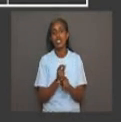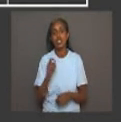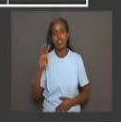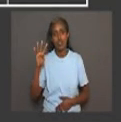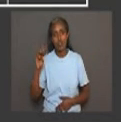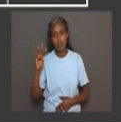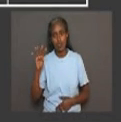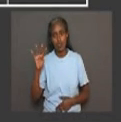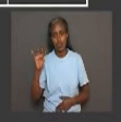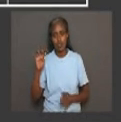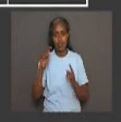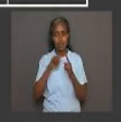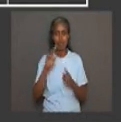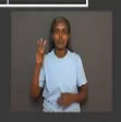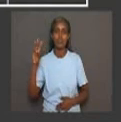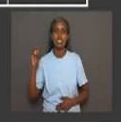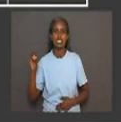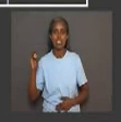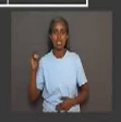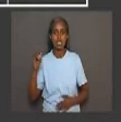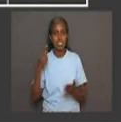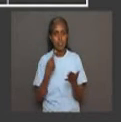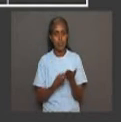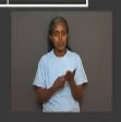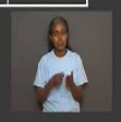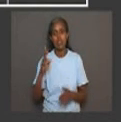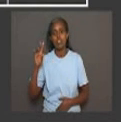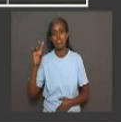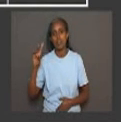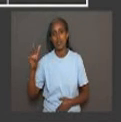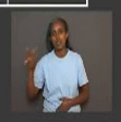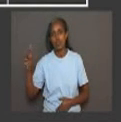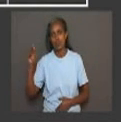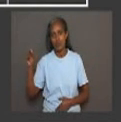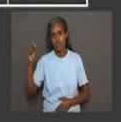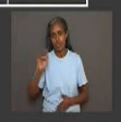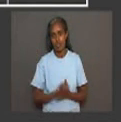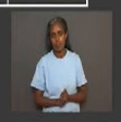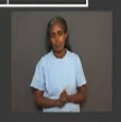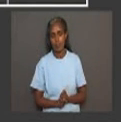40 to 60 should be 72 degrees.